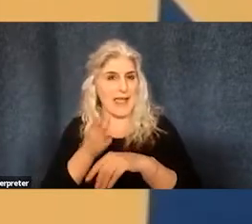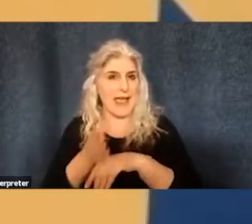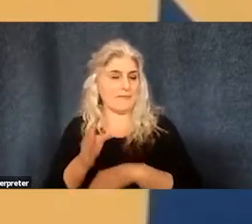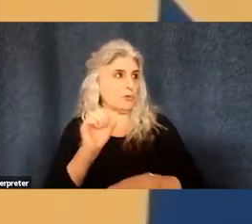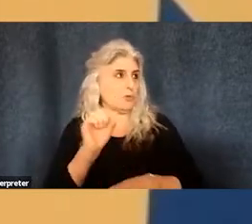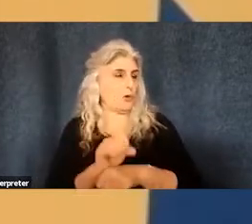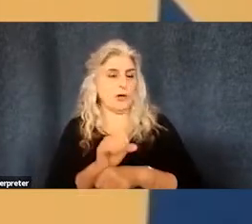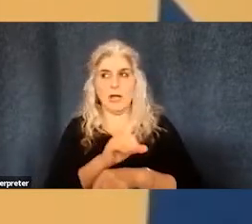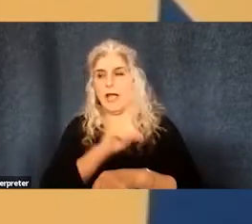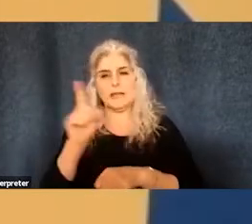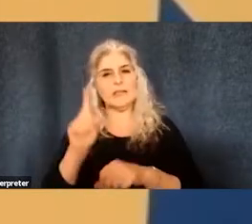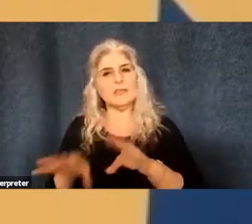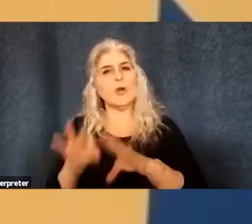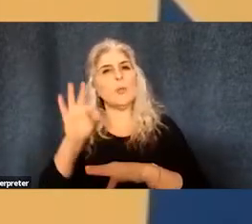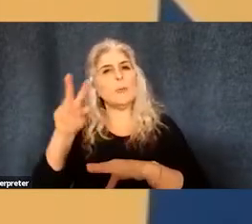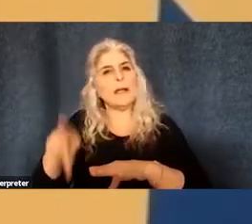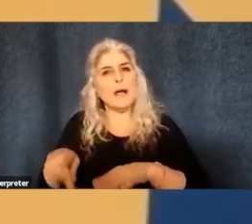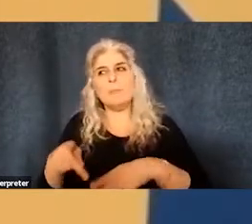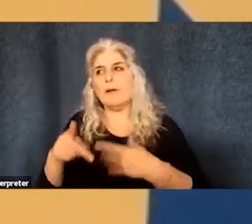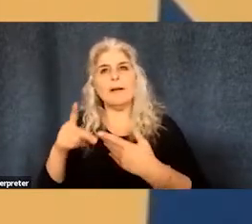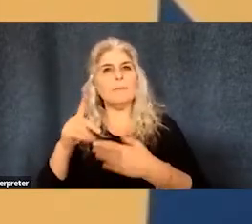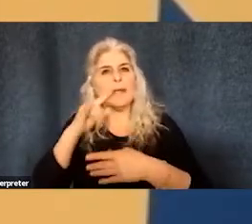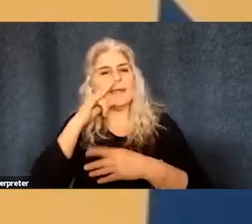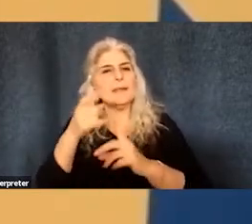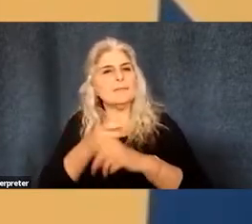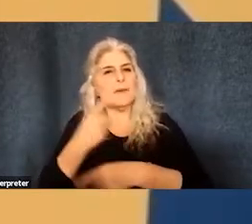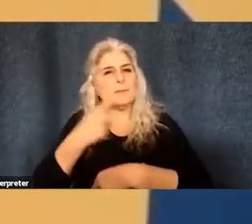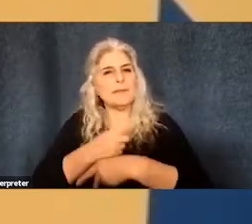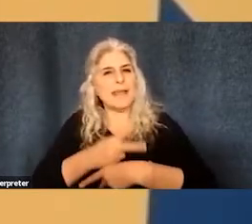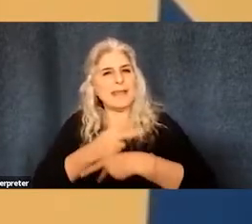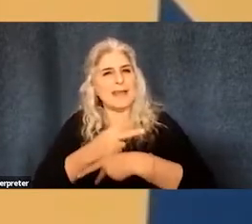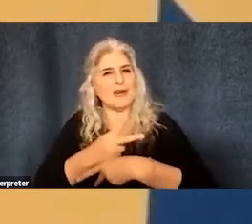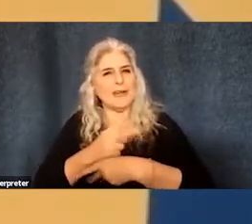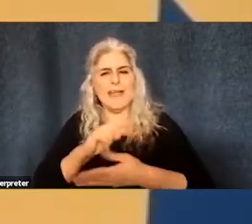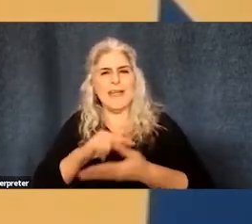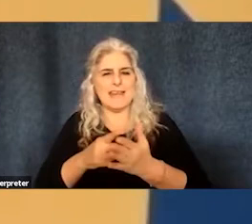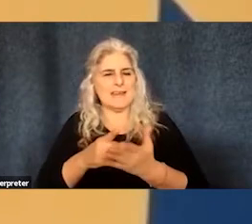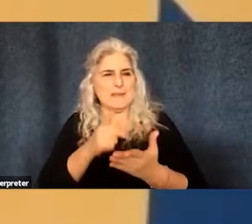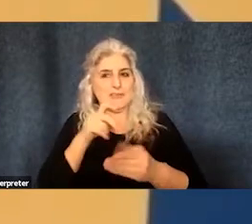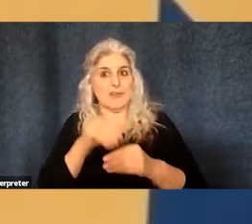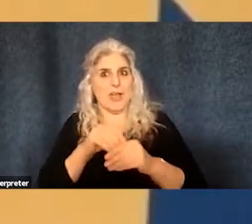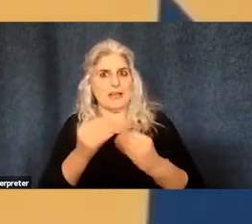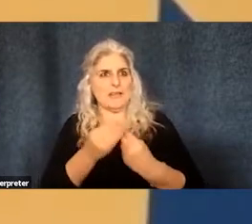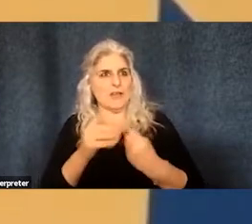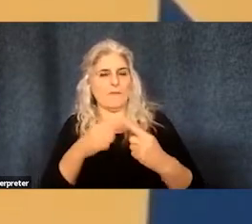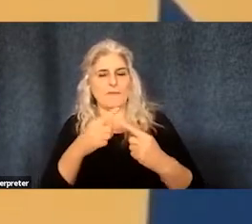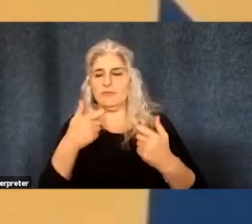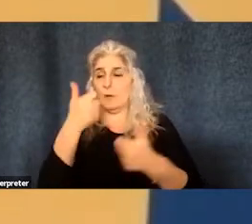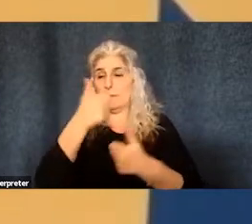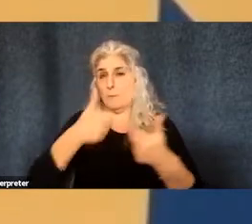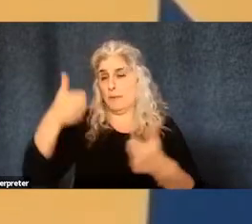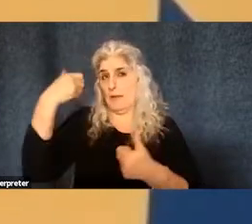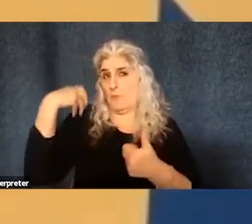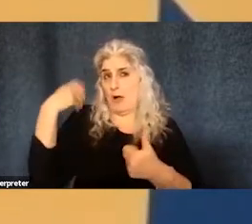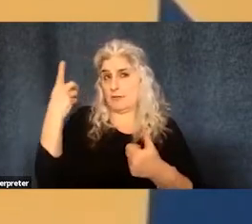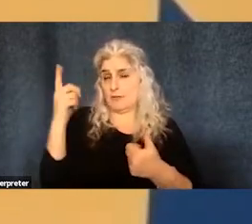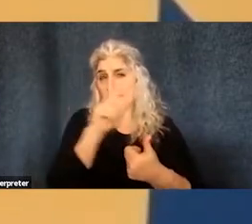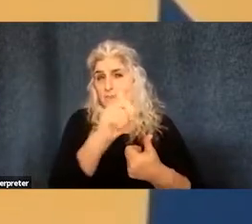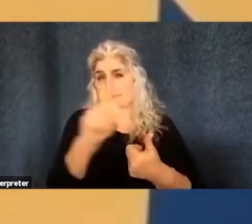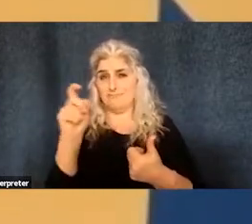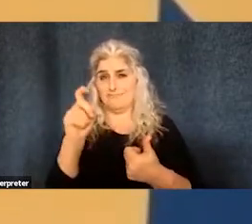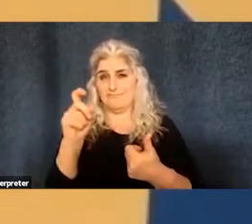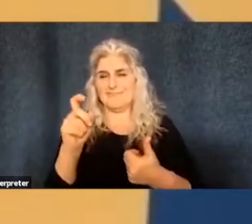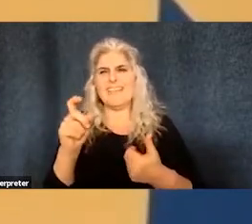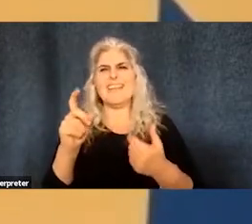not in the office when the big boss is walking around. And so it really starts with that change in mindset, trust. And I think that's